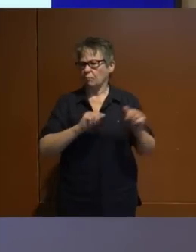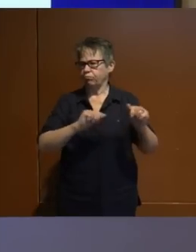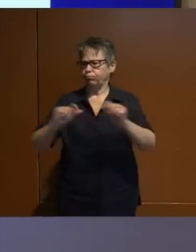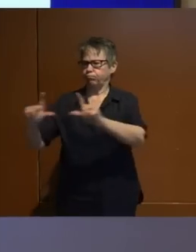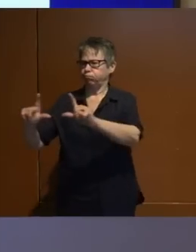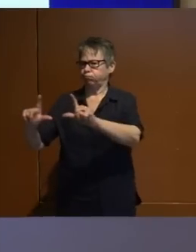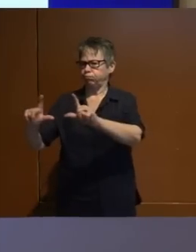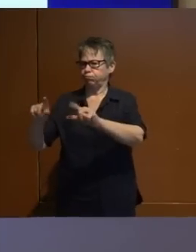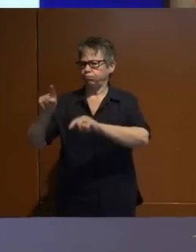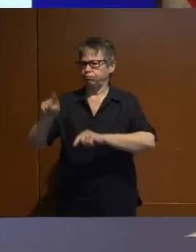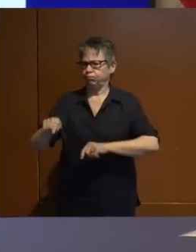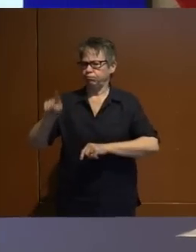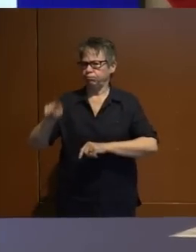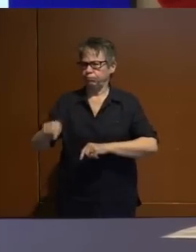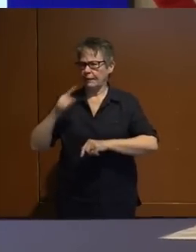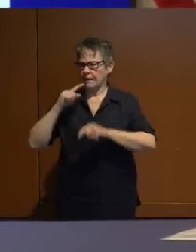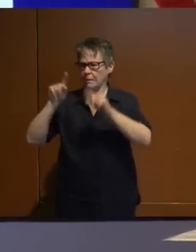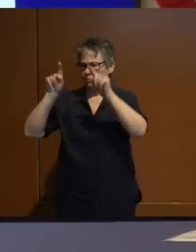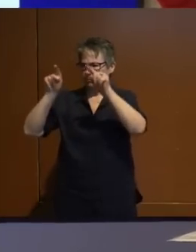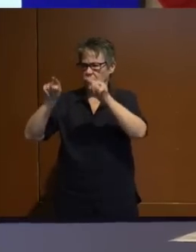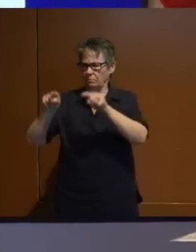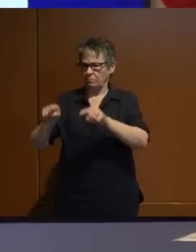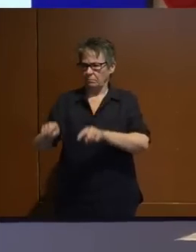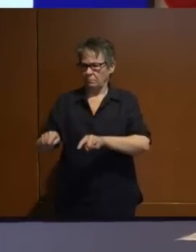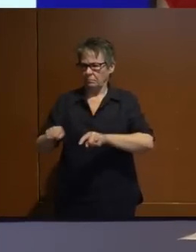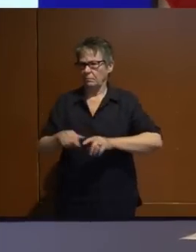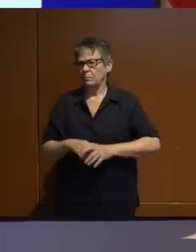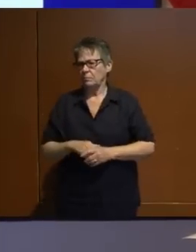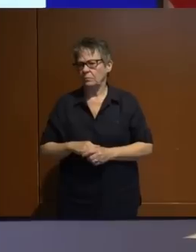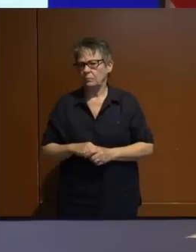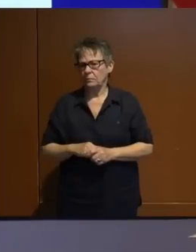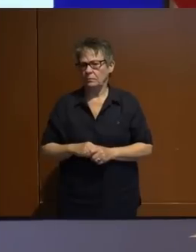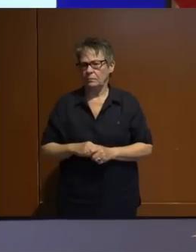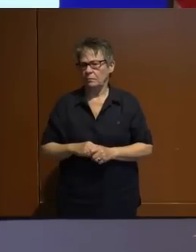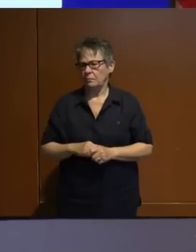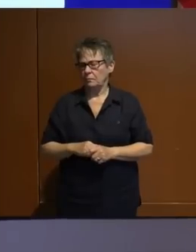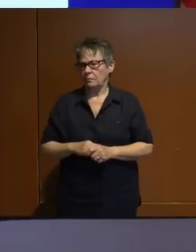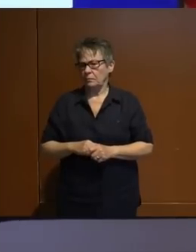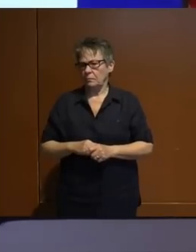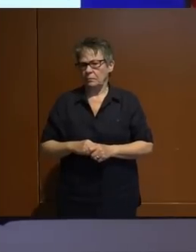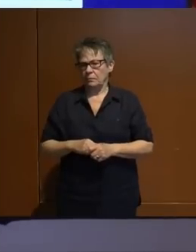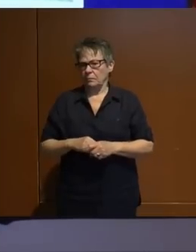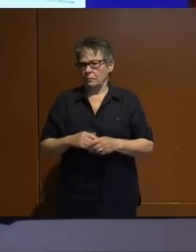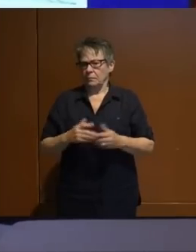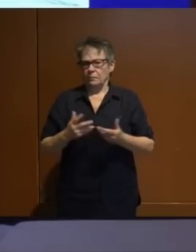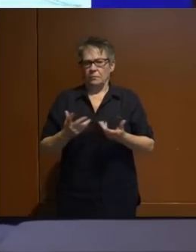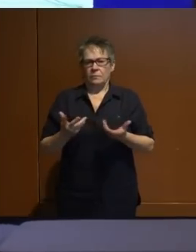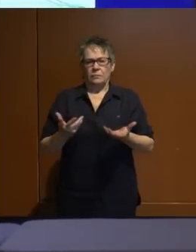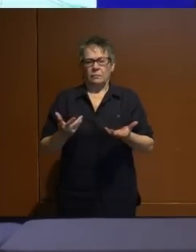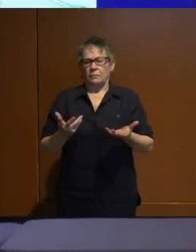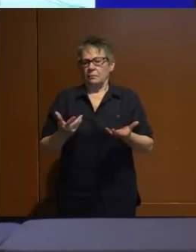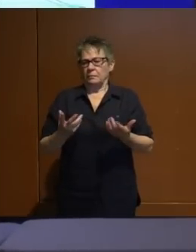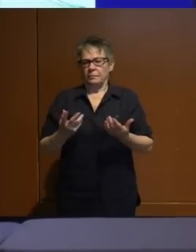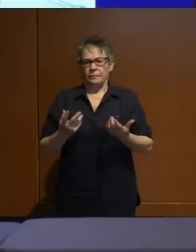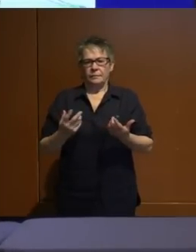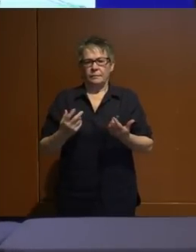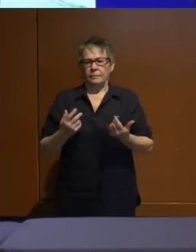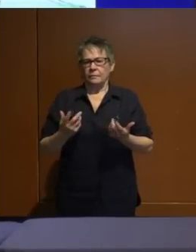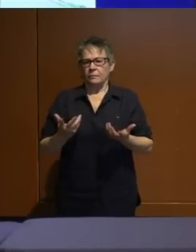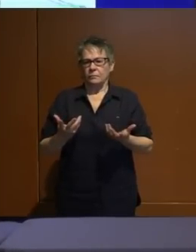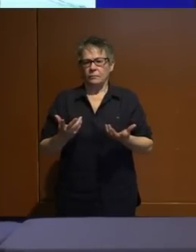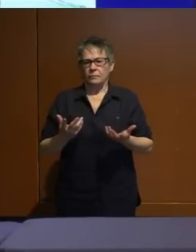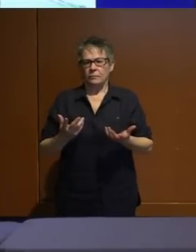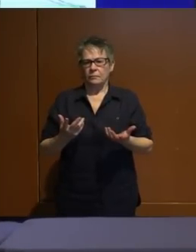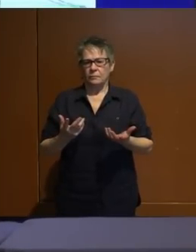be, I'm going to do my best to implore, to channel Winston Churchill when he took over as prime minister on